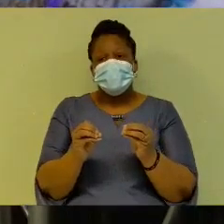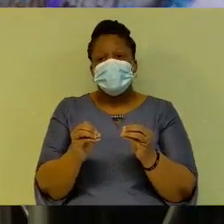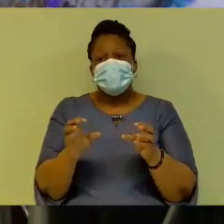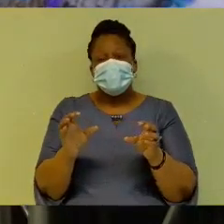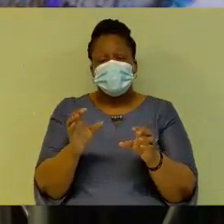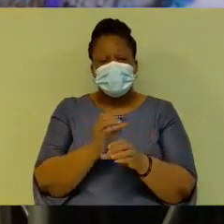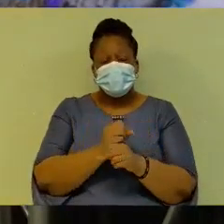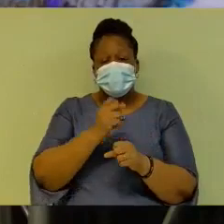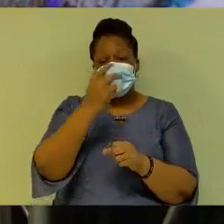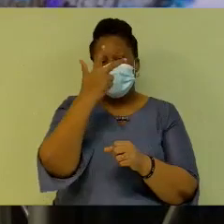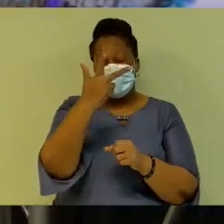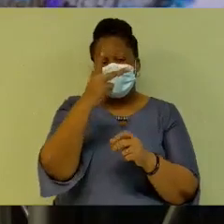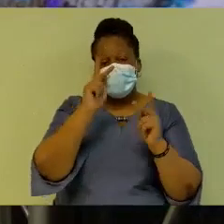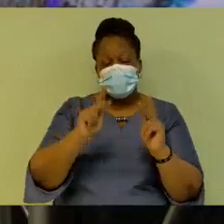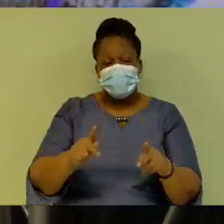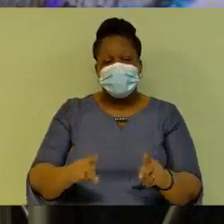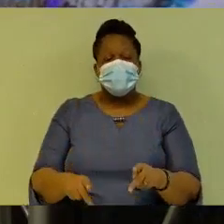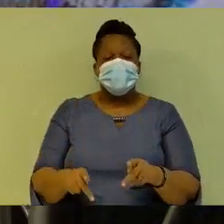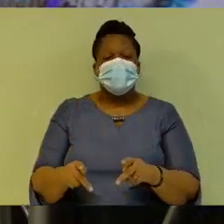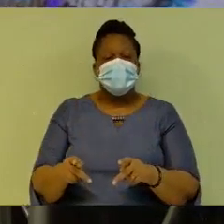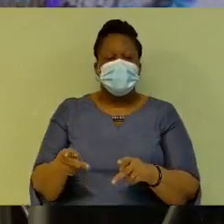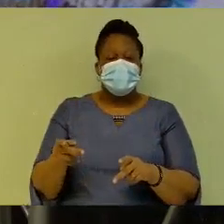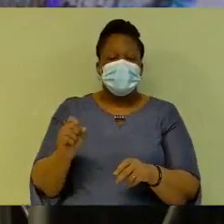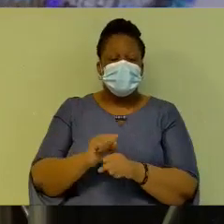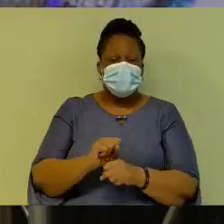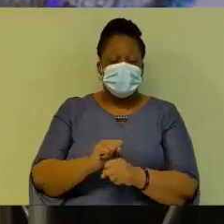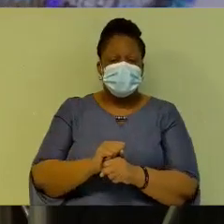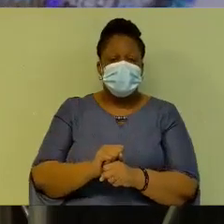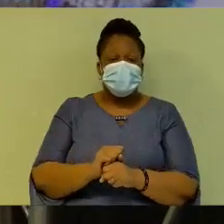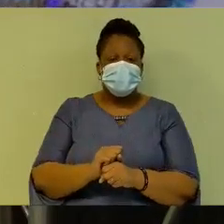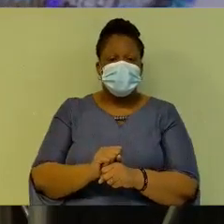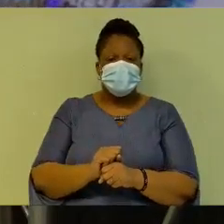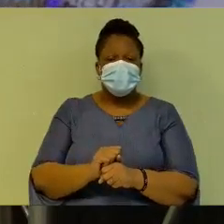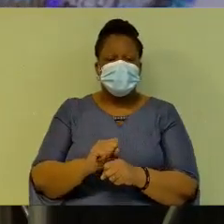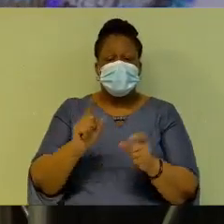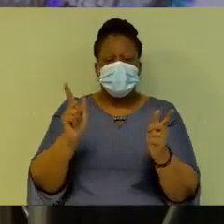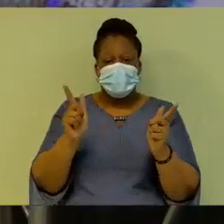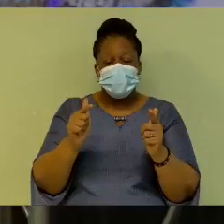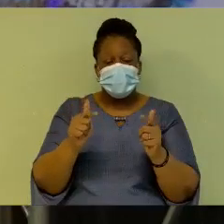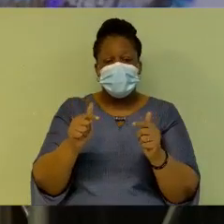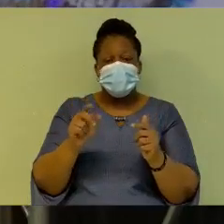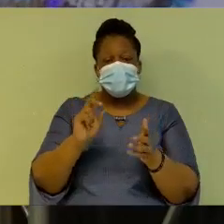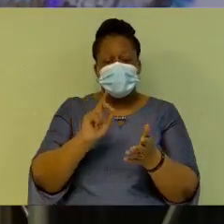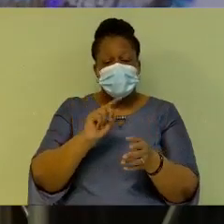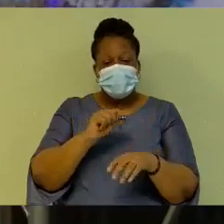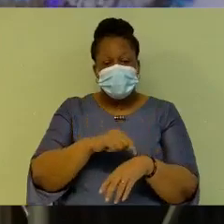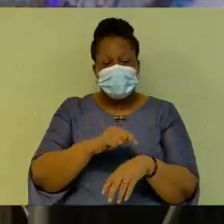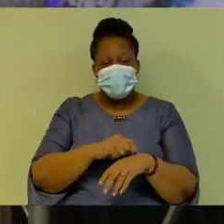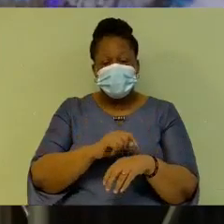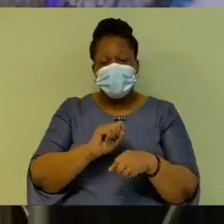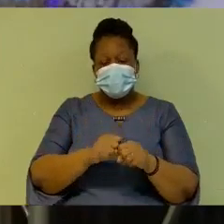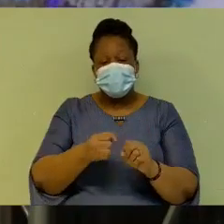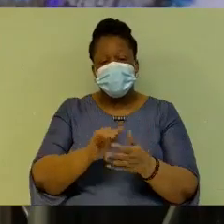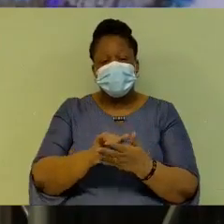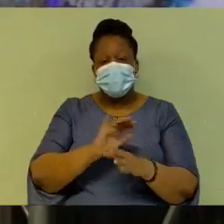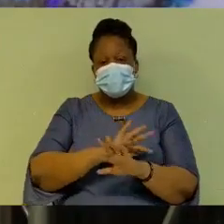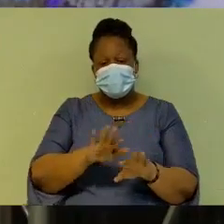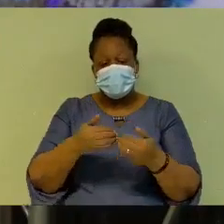3 officers working at reduced hours as we strive to adhere to the COVID-19 protocol.